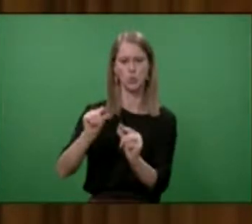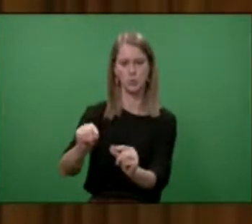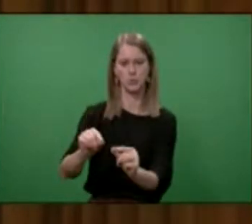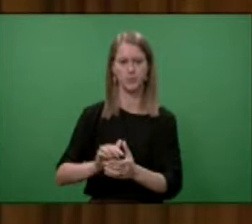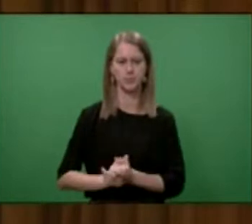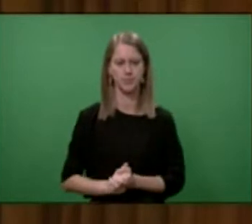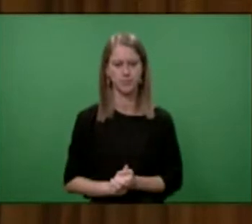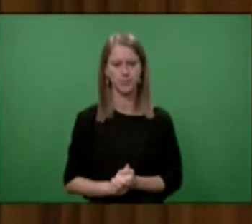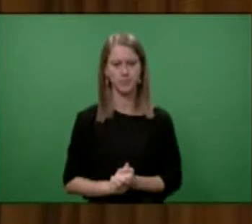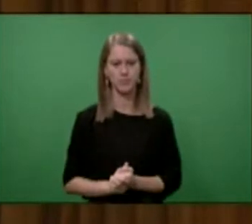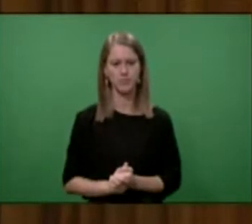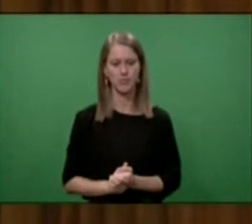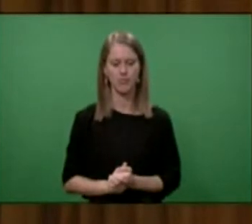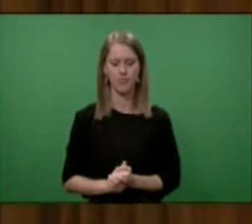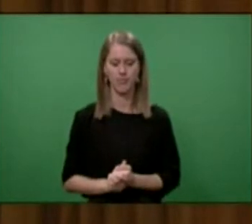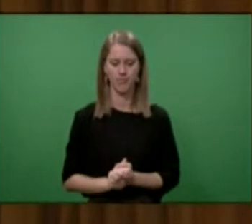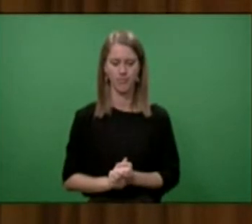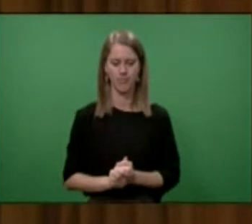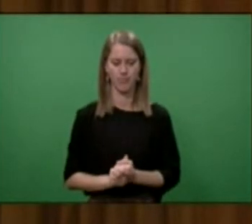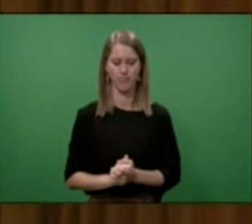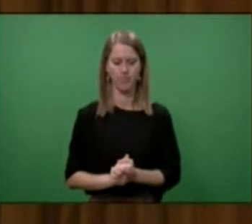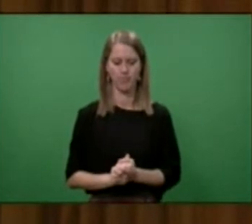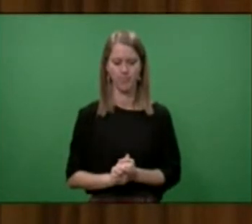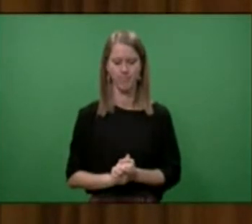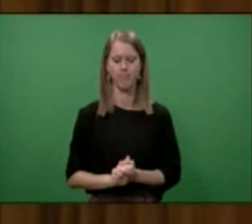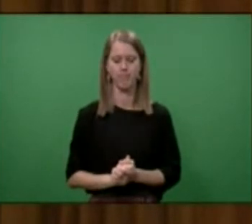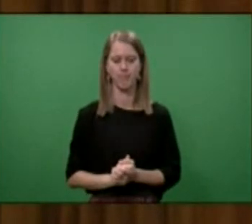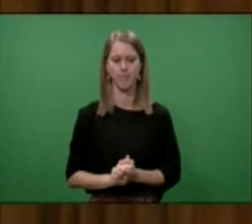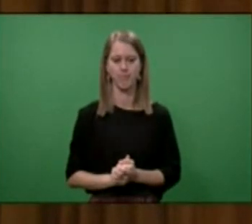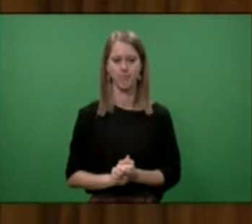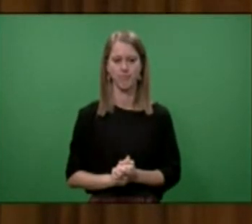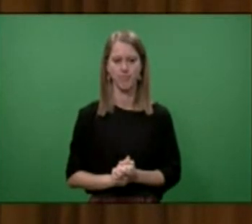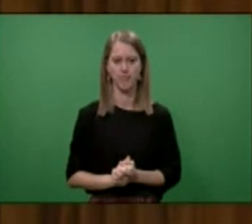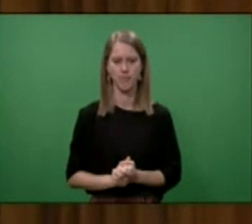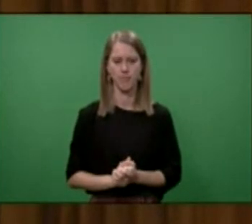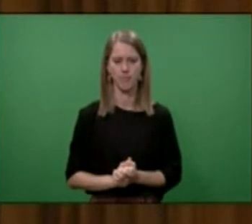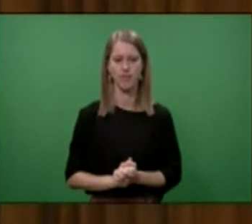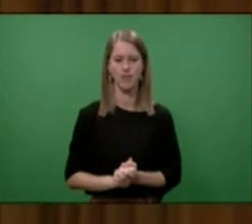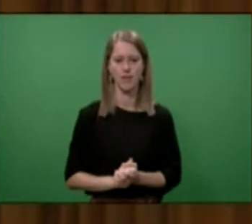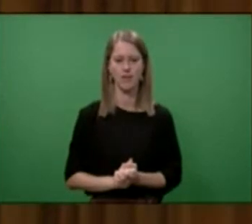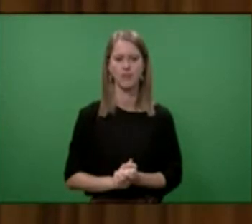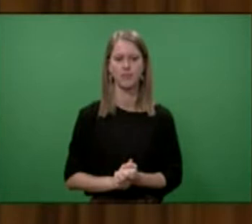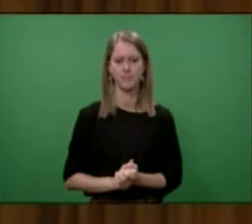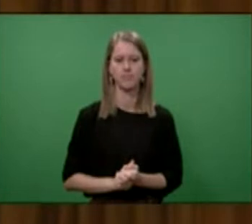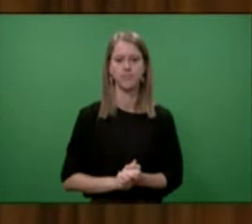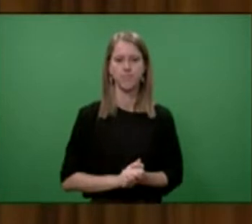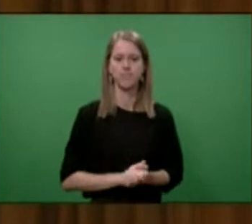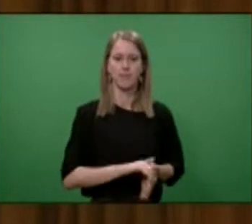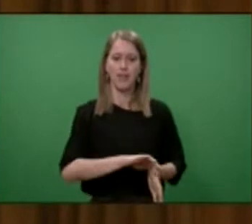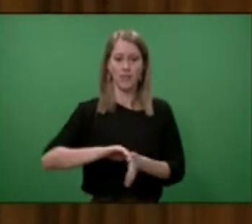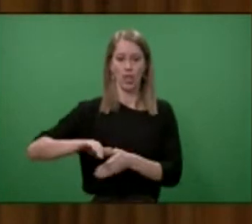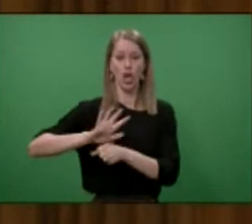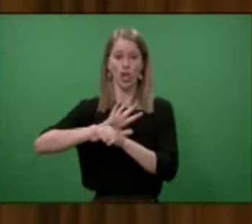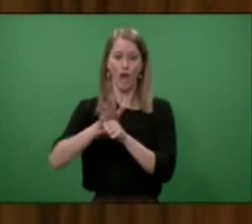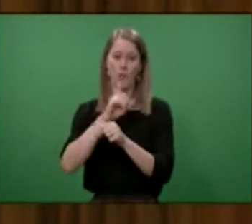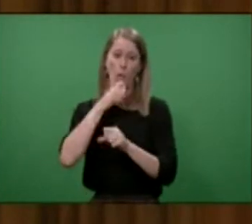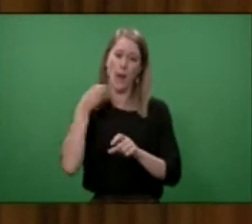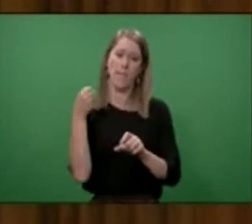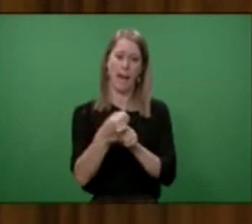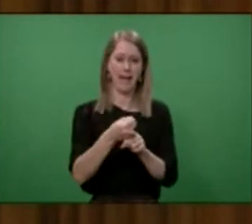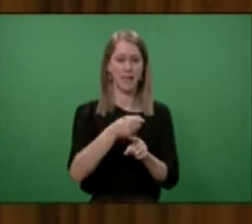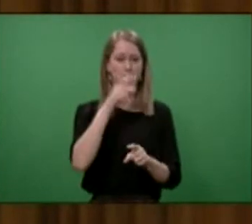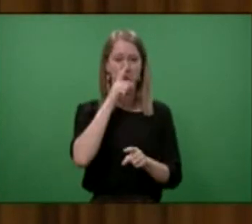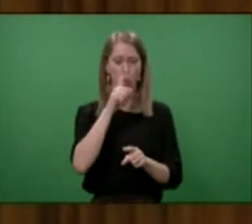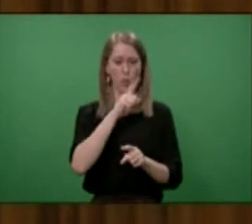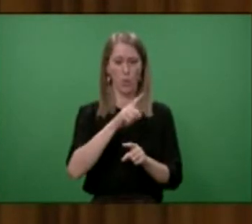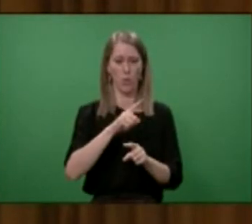The economic impact of COVID will have a disproportionate effect on those least equipped to deal with it. That will require a continued